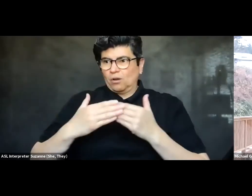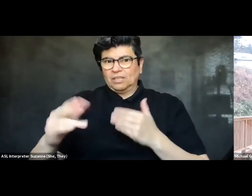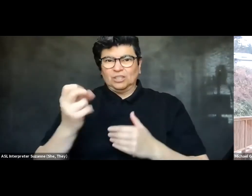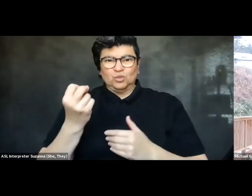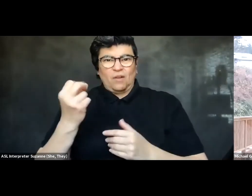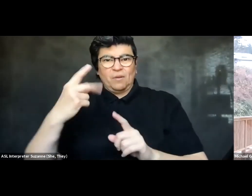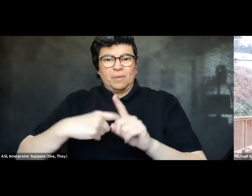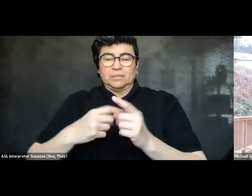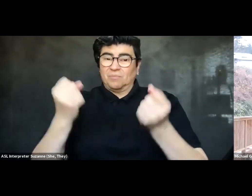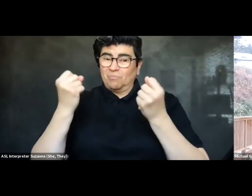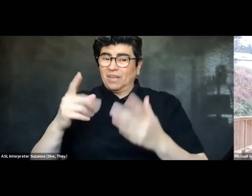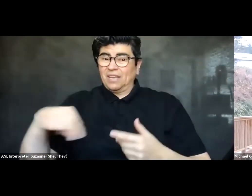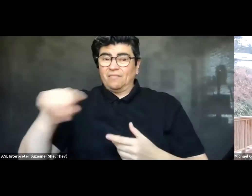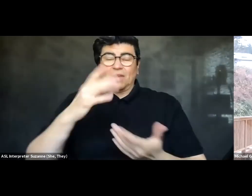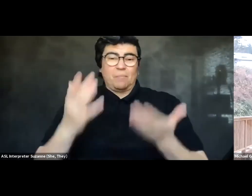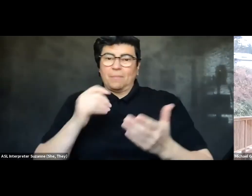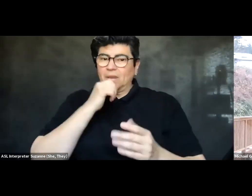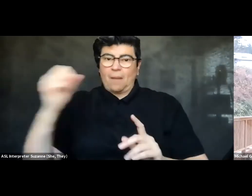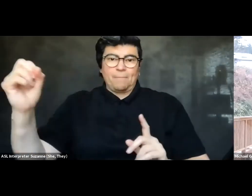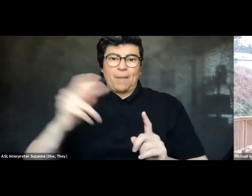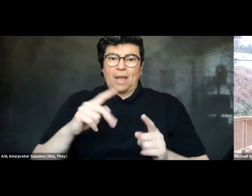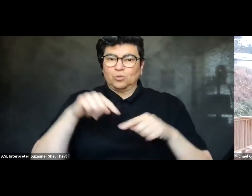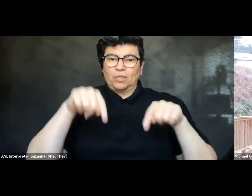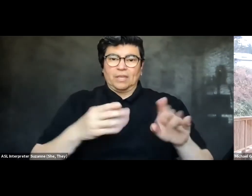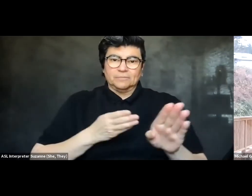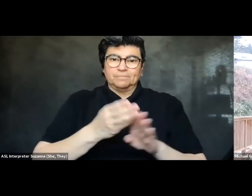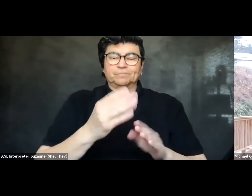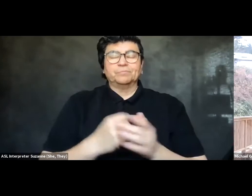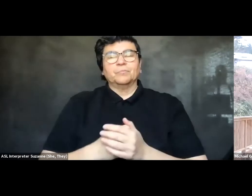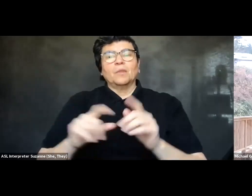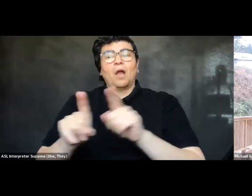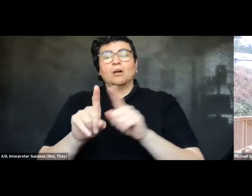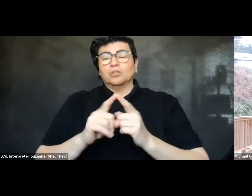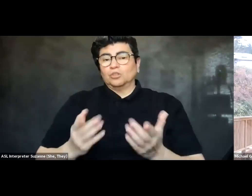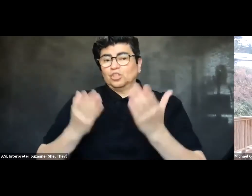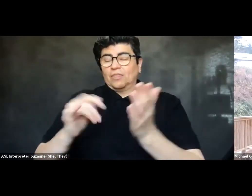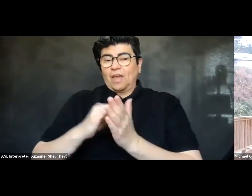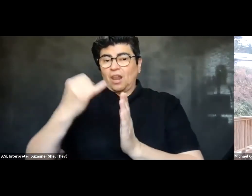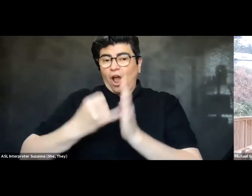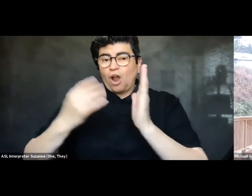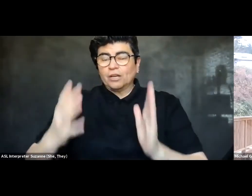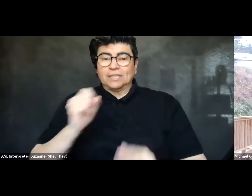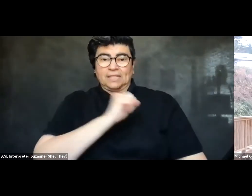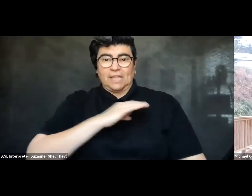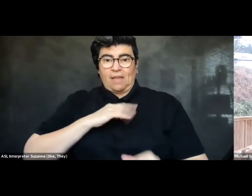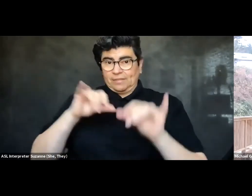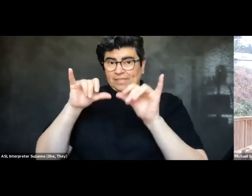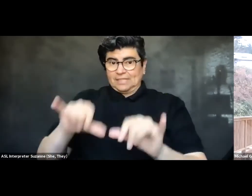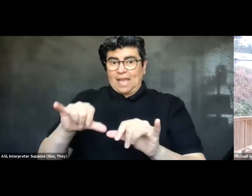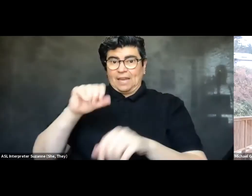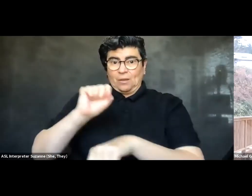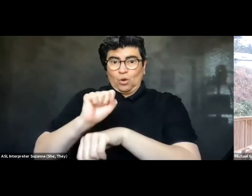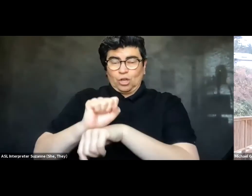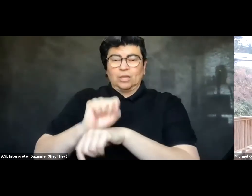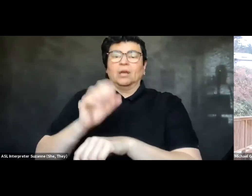of which may not come back to the sector at all. It also suggests that the artists and staff that have remained in the sector